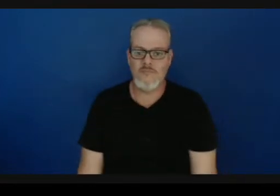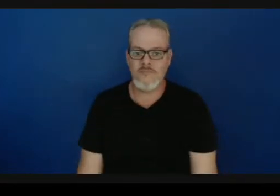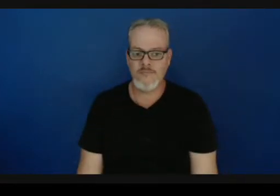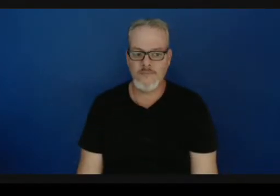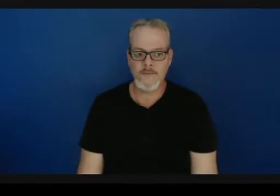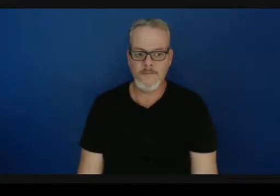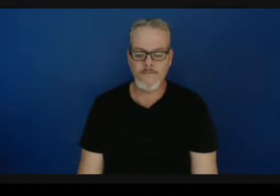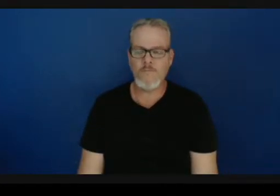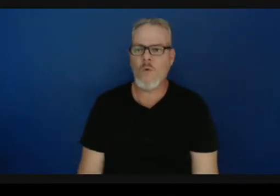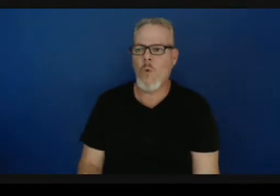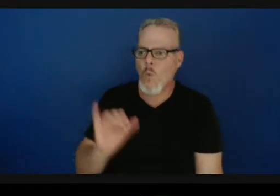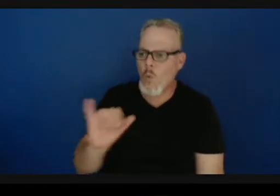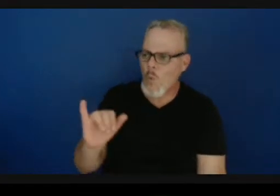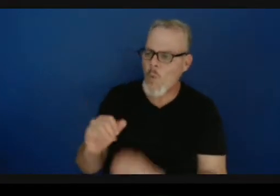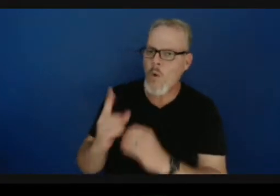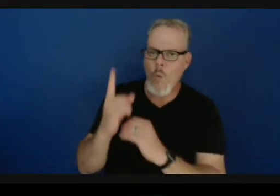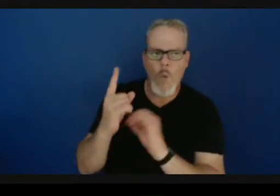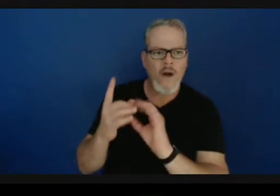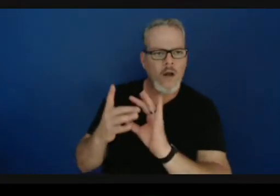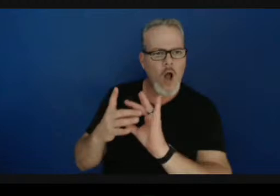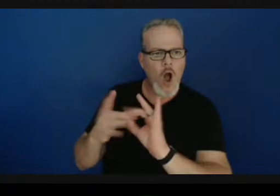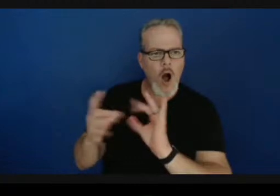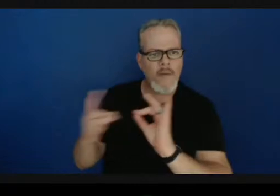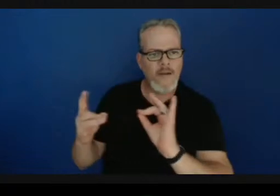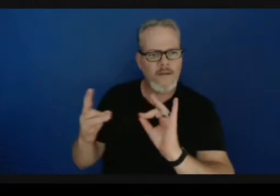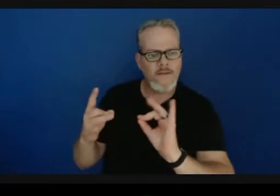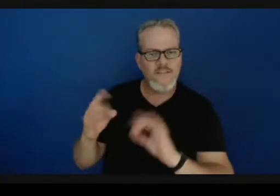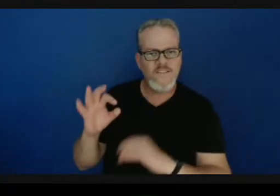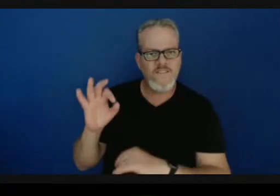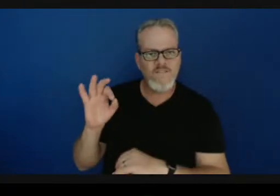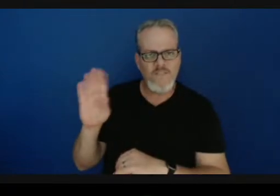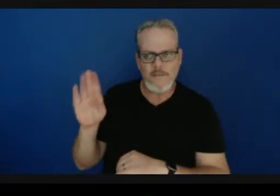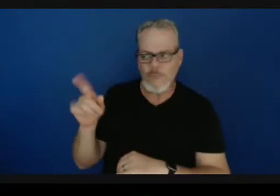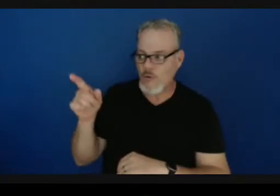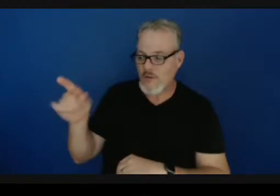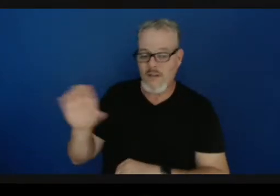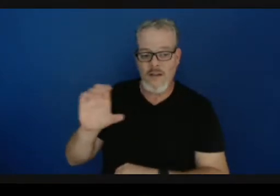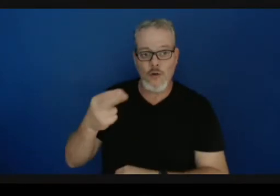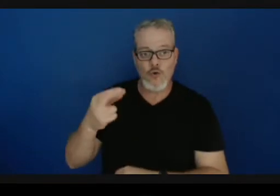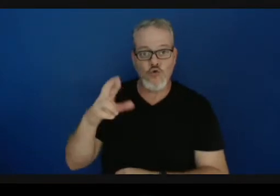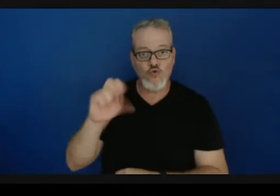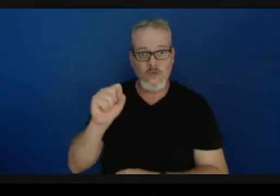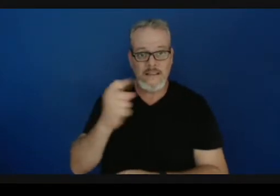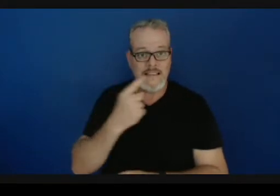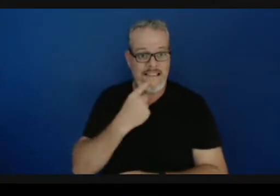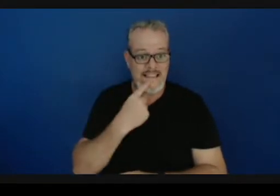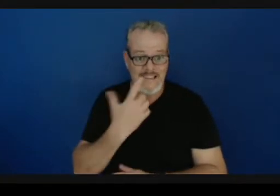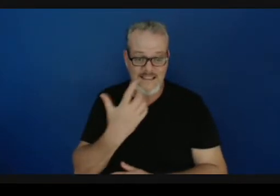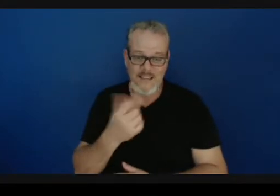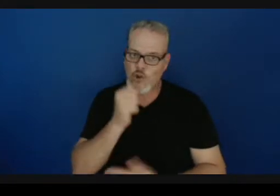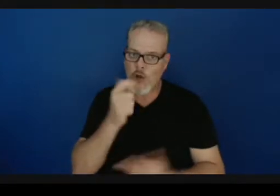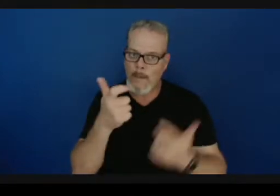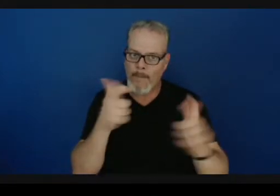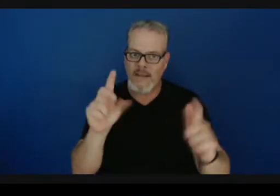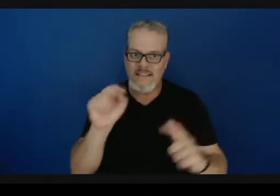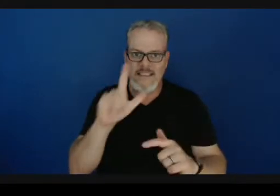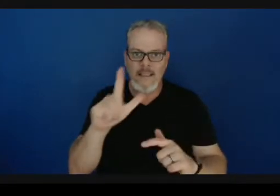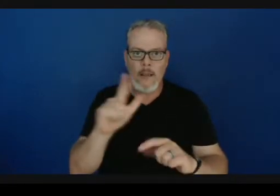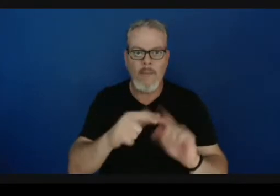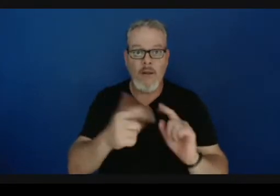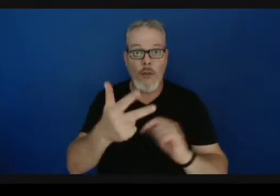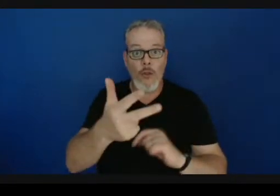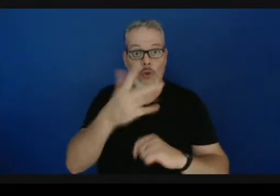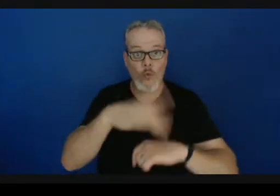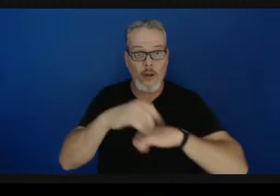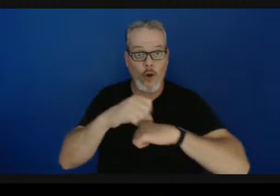Do have one comment here from Facebook. Chris says that it's certainly not a big deal, but 3 earthquakes